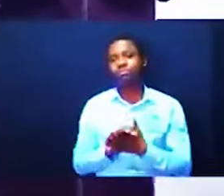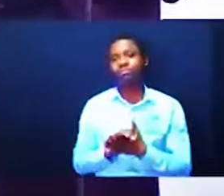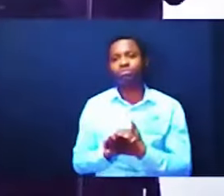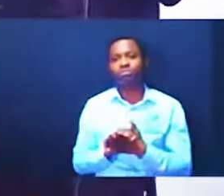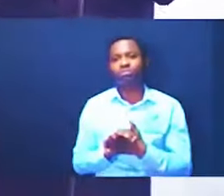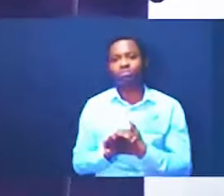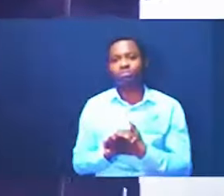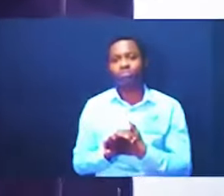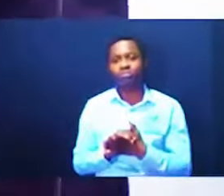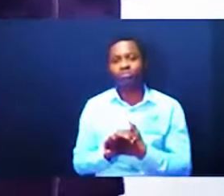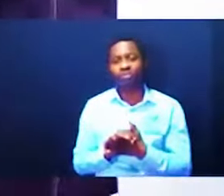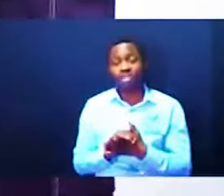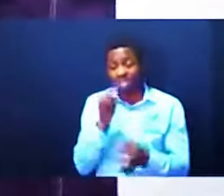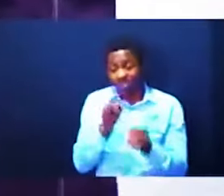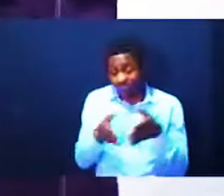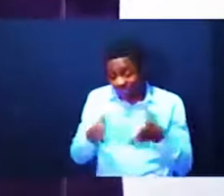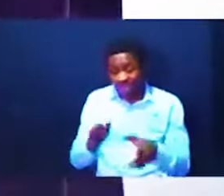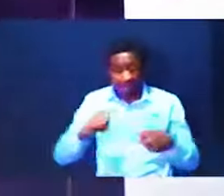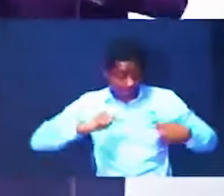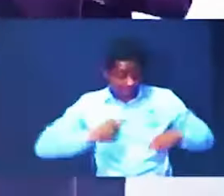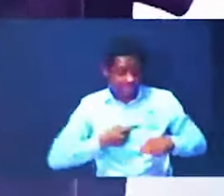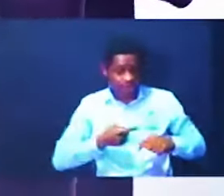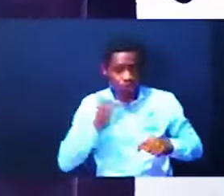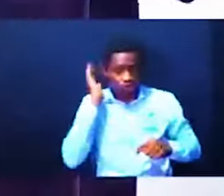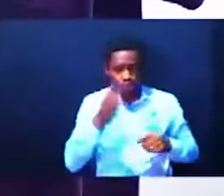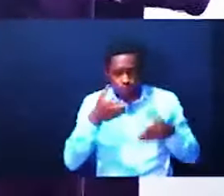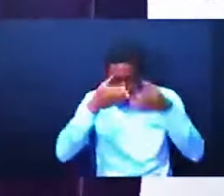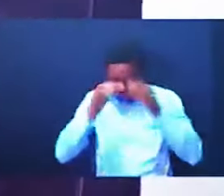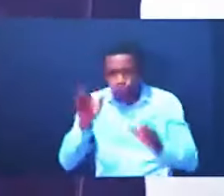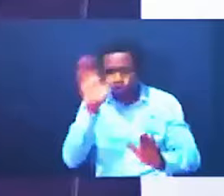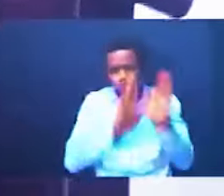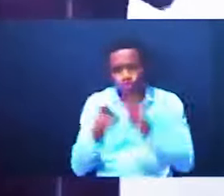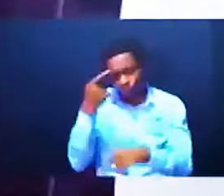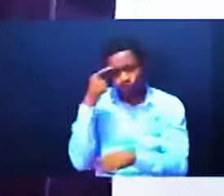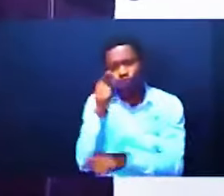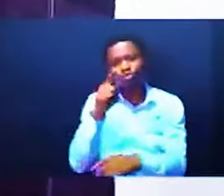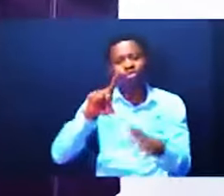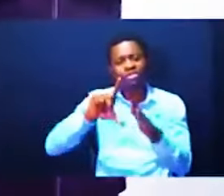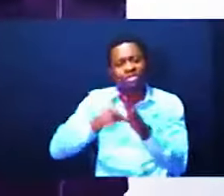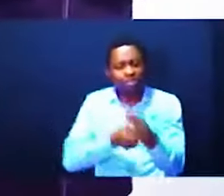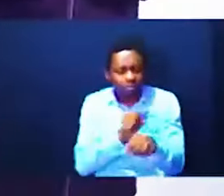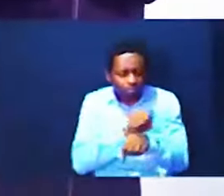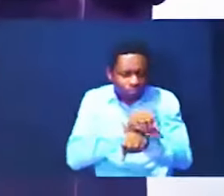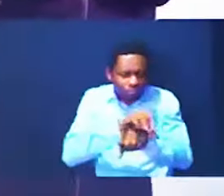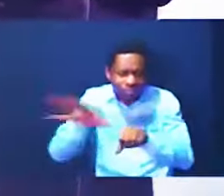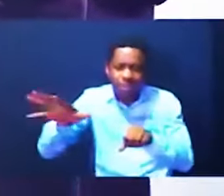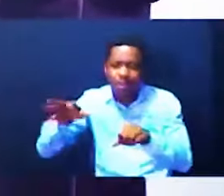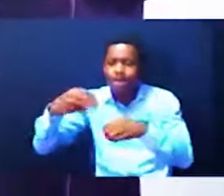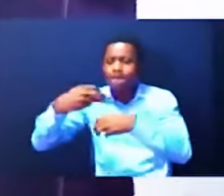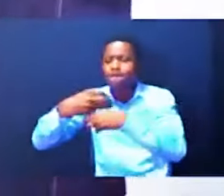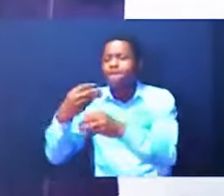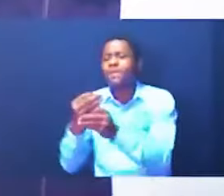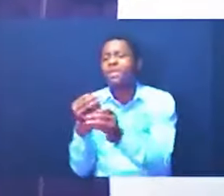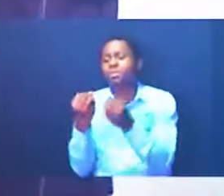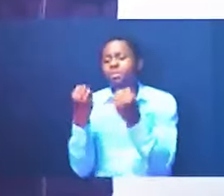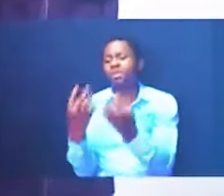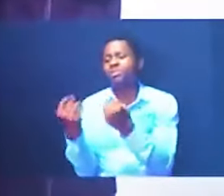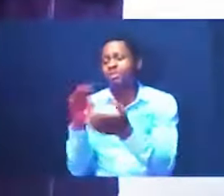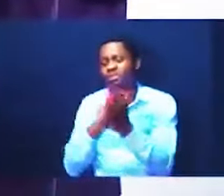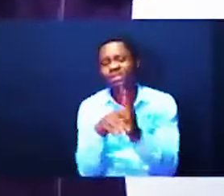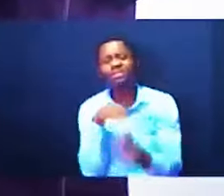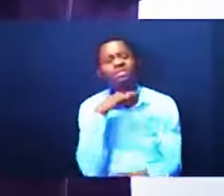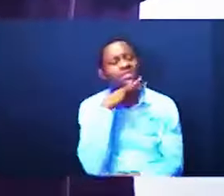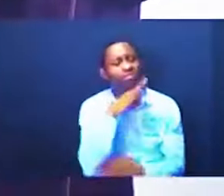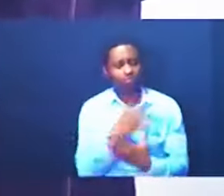for you and defile many. Wait, a bit me a how, Nadinke, can you a sunny afro? See, when you are bitter or you bear grudge or